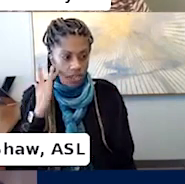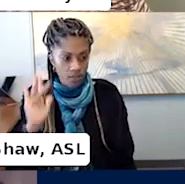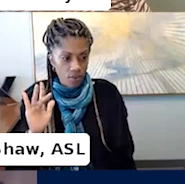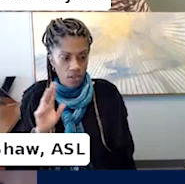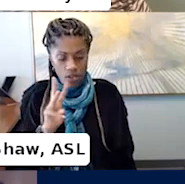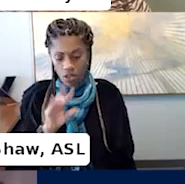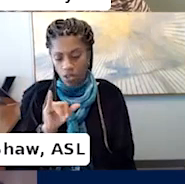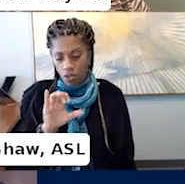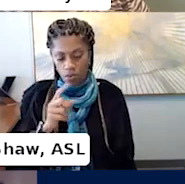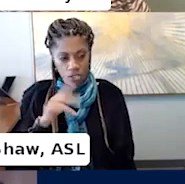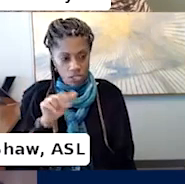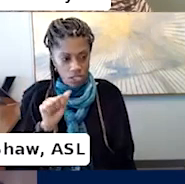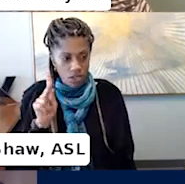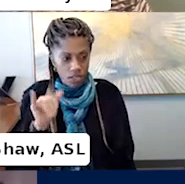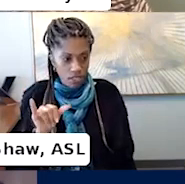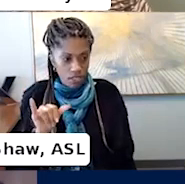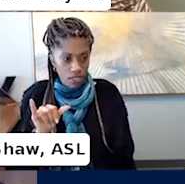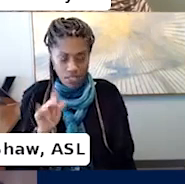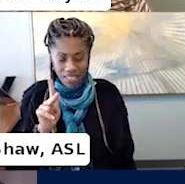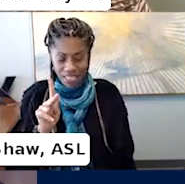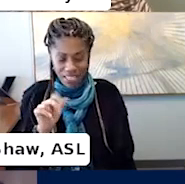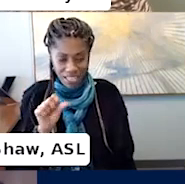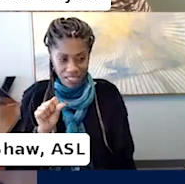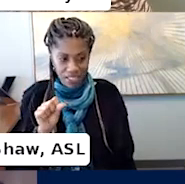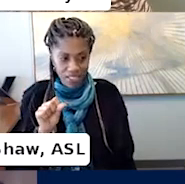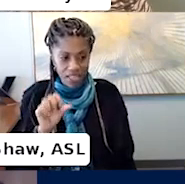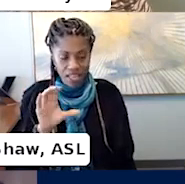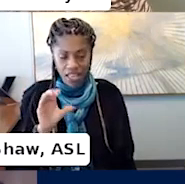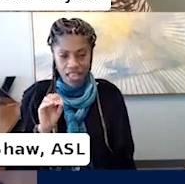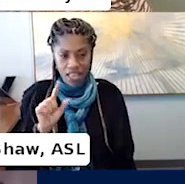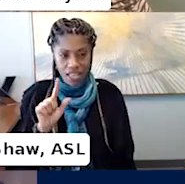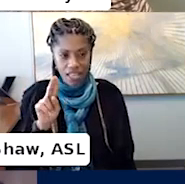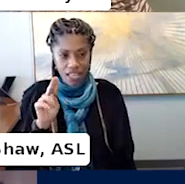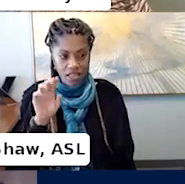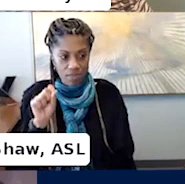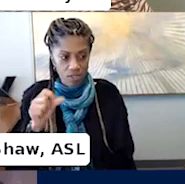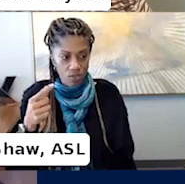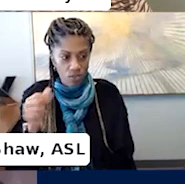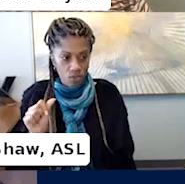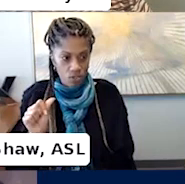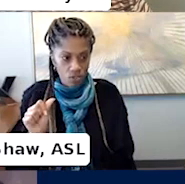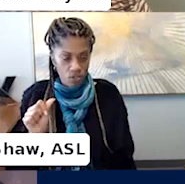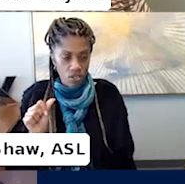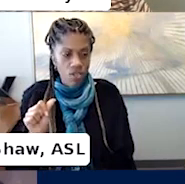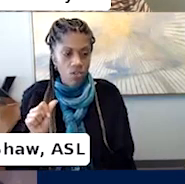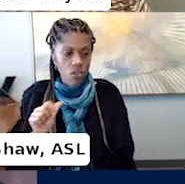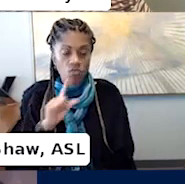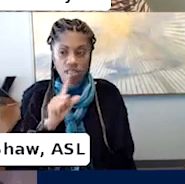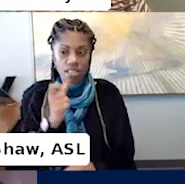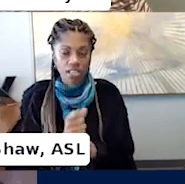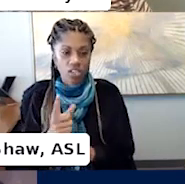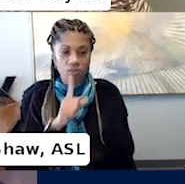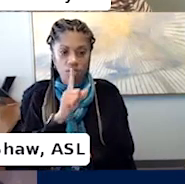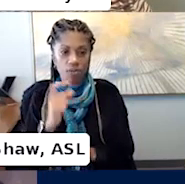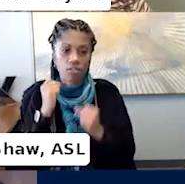push very hard to have a 50-state strategy, and we're going to be launching our OSS Connect later on next year,